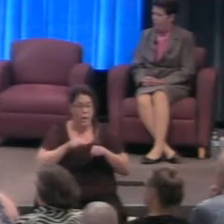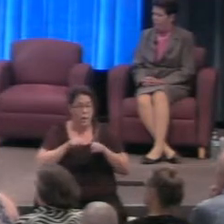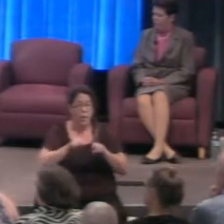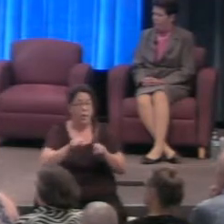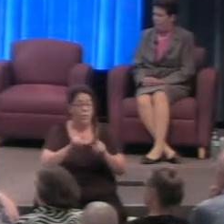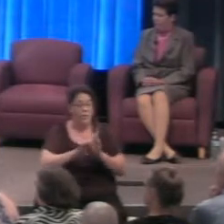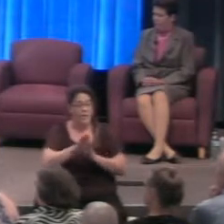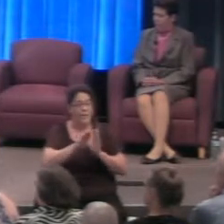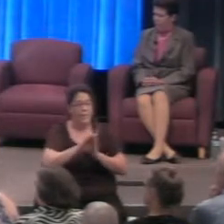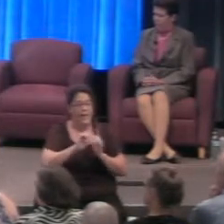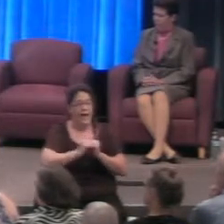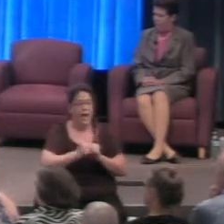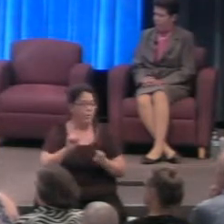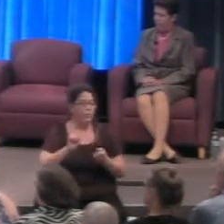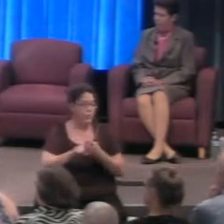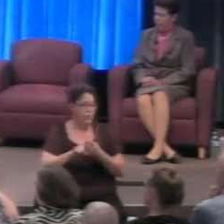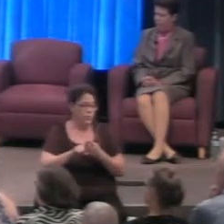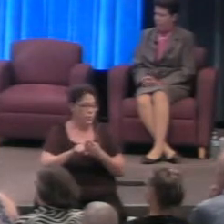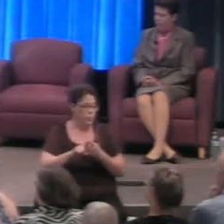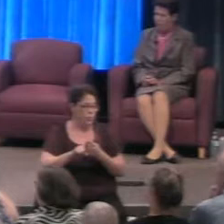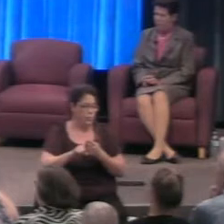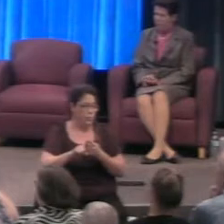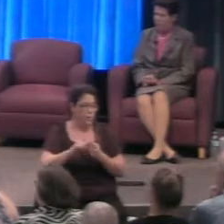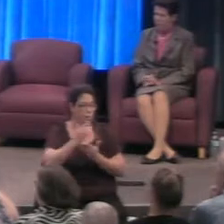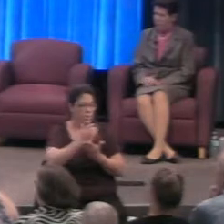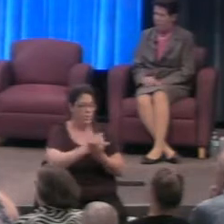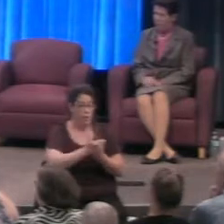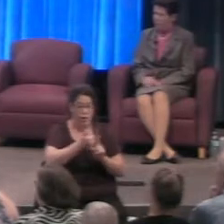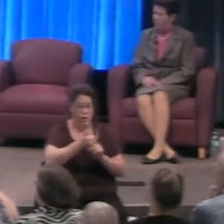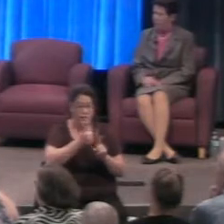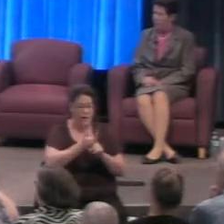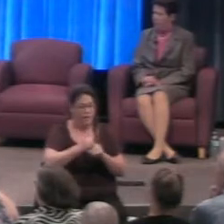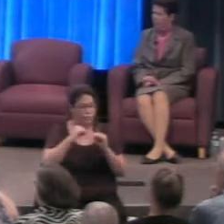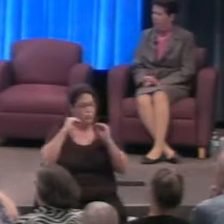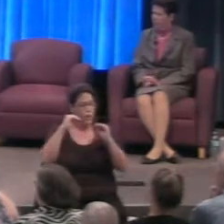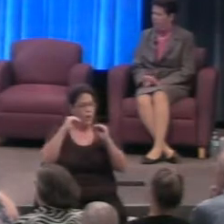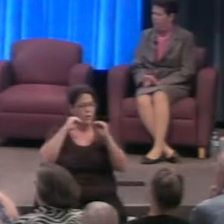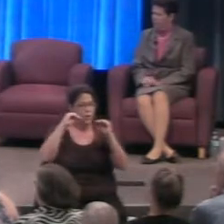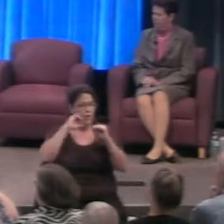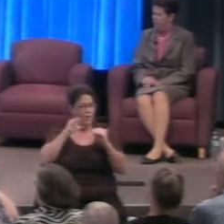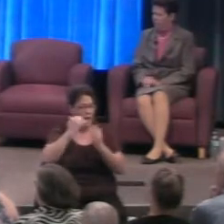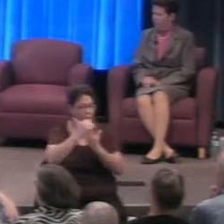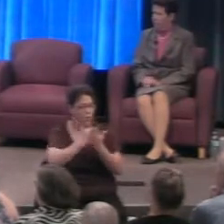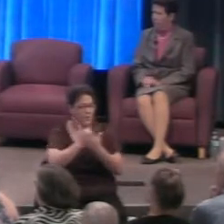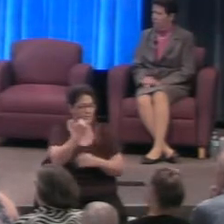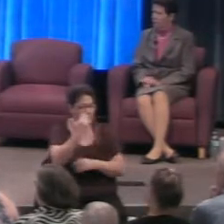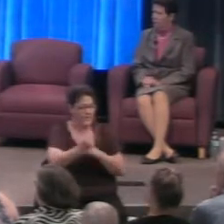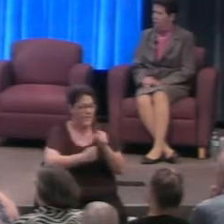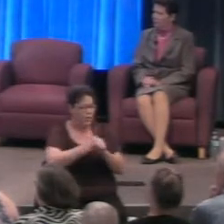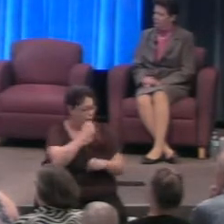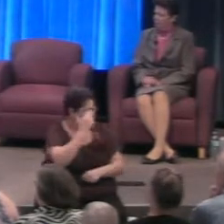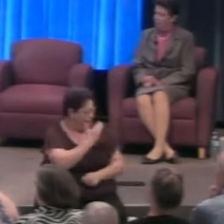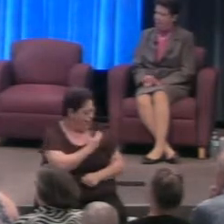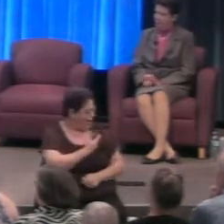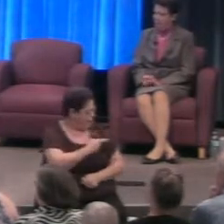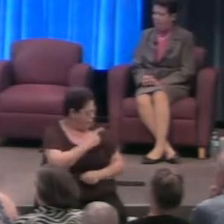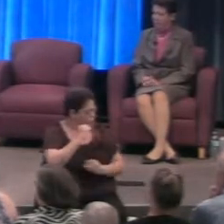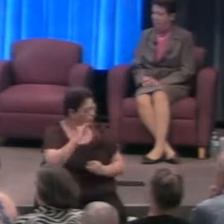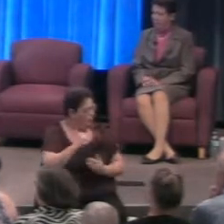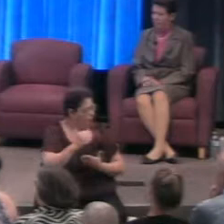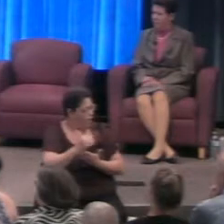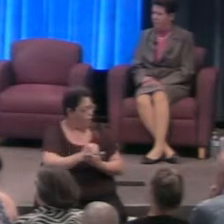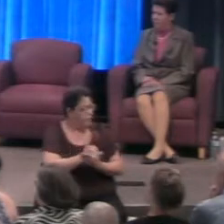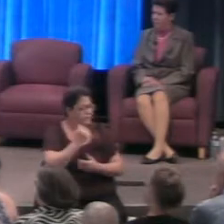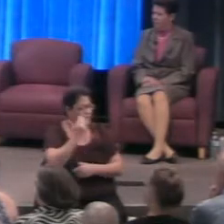to Interview course. Janet has taught the course for 15 years. I did not know that, Janet. And